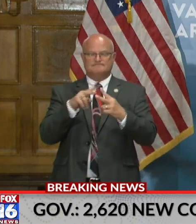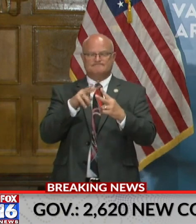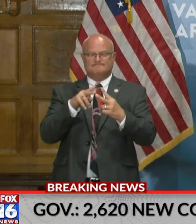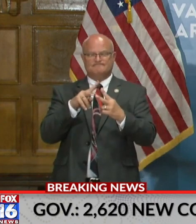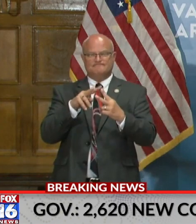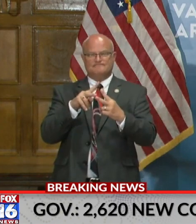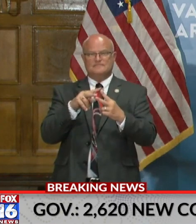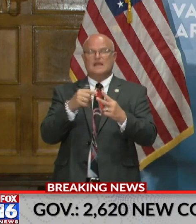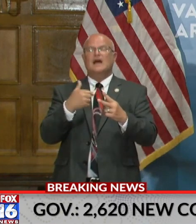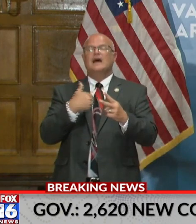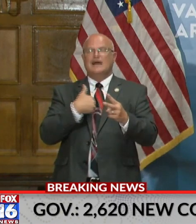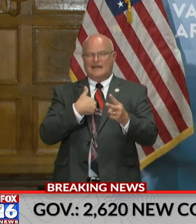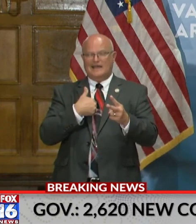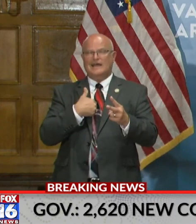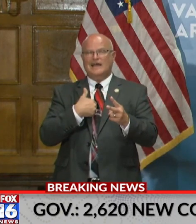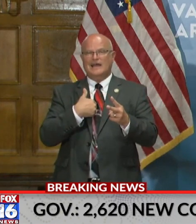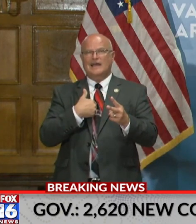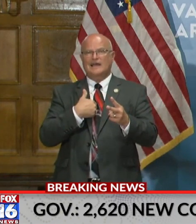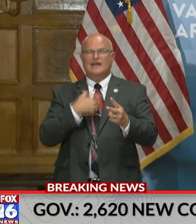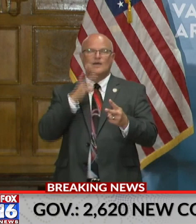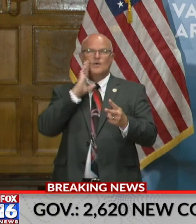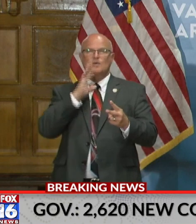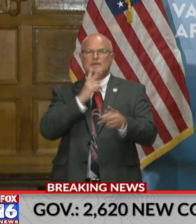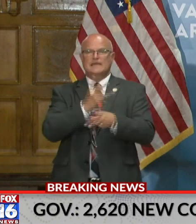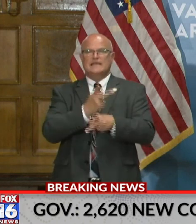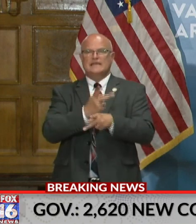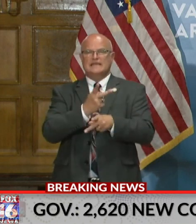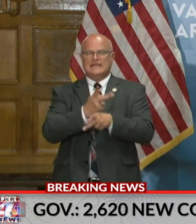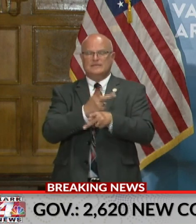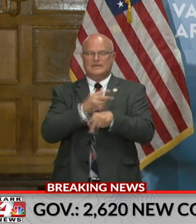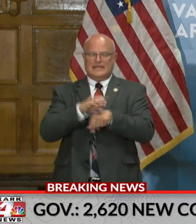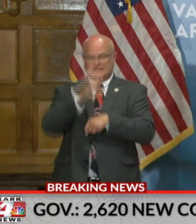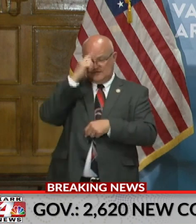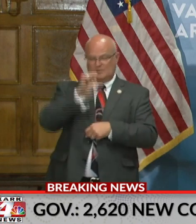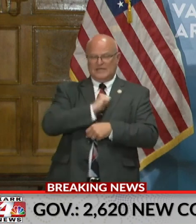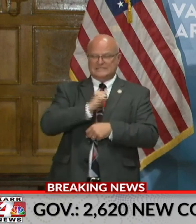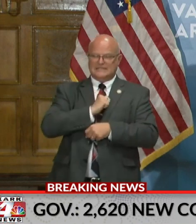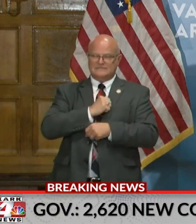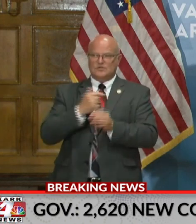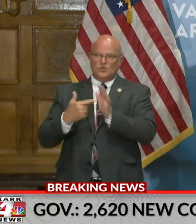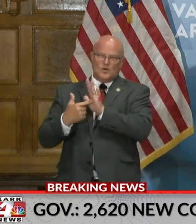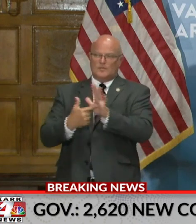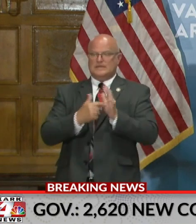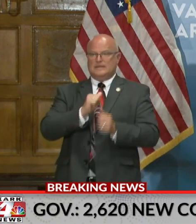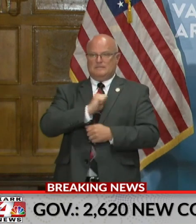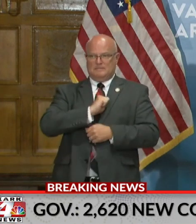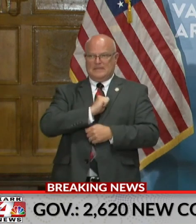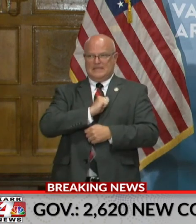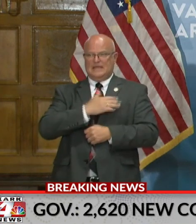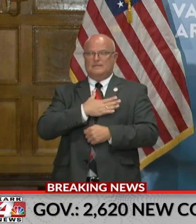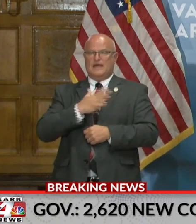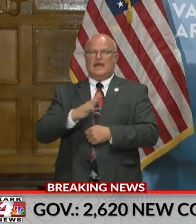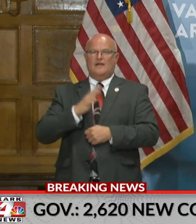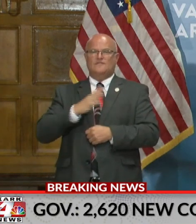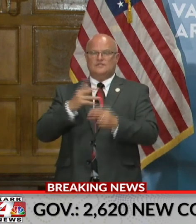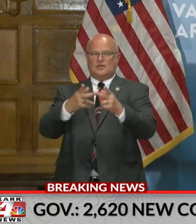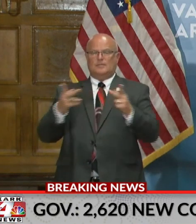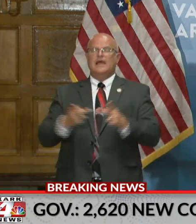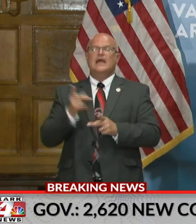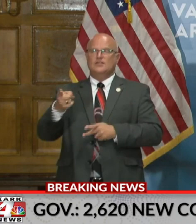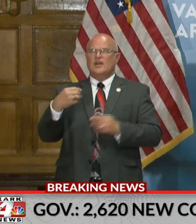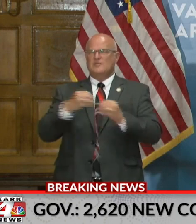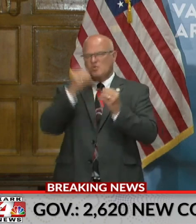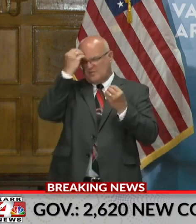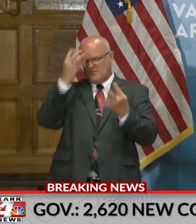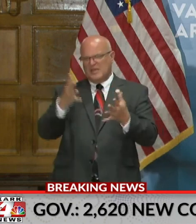circumstance, I will be retaining individual counsel to represent me in my official capacity, and you'll have more information